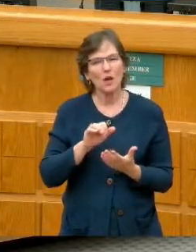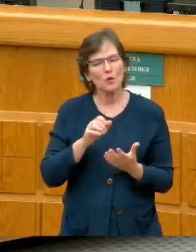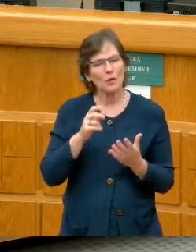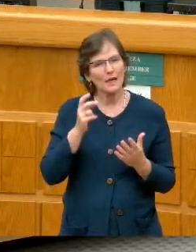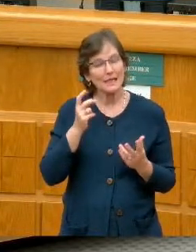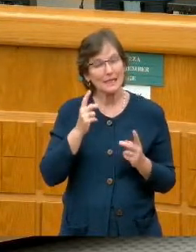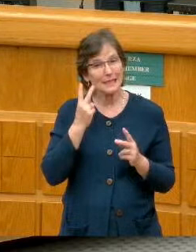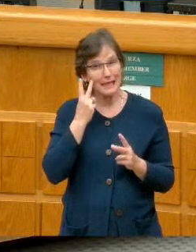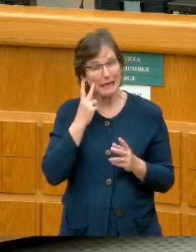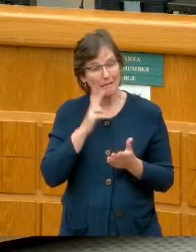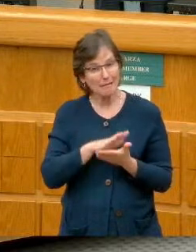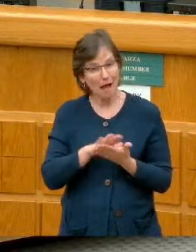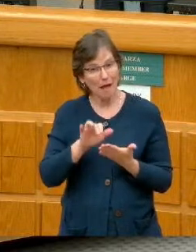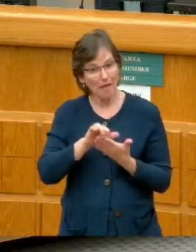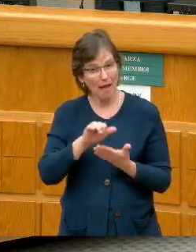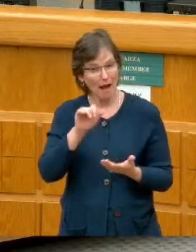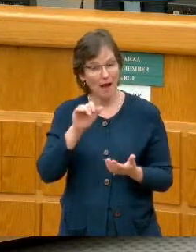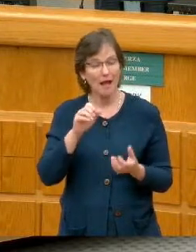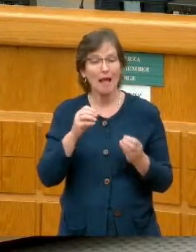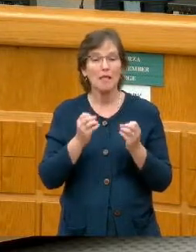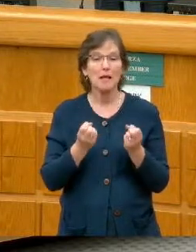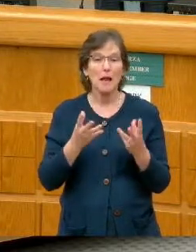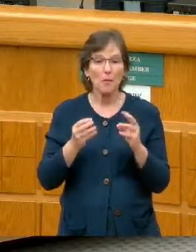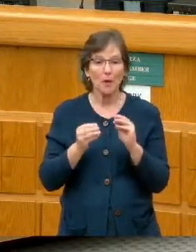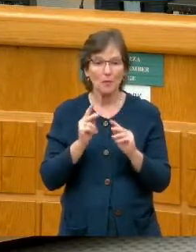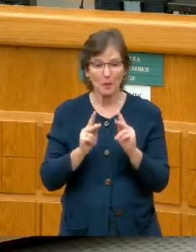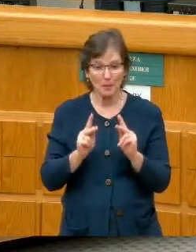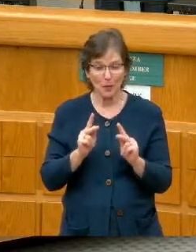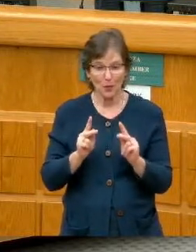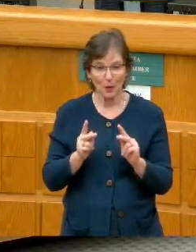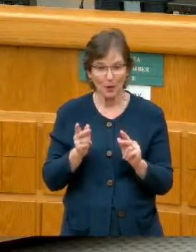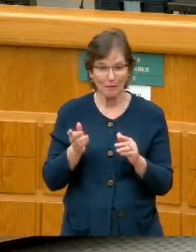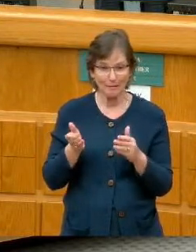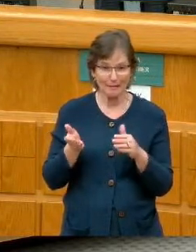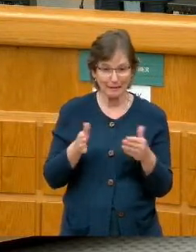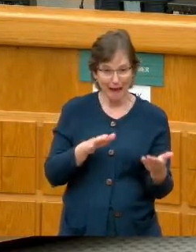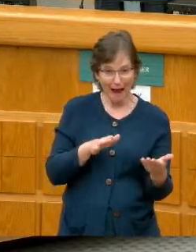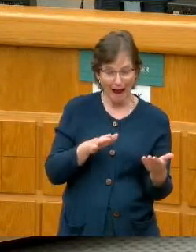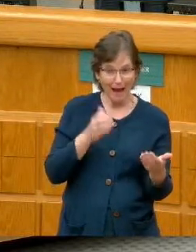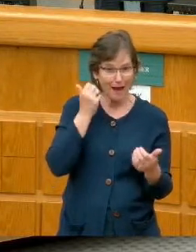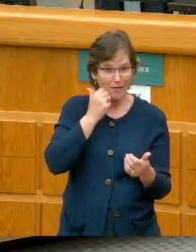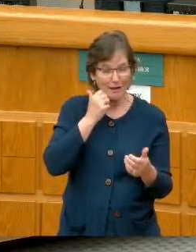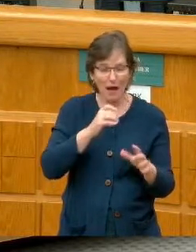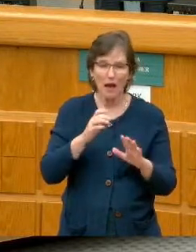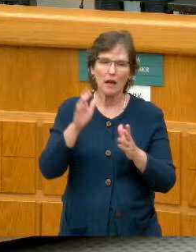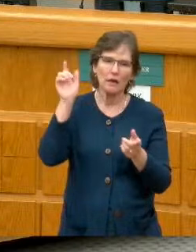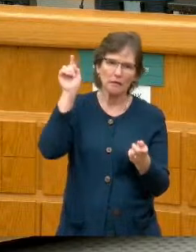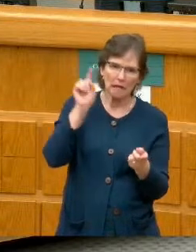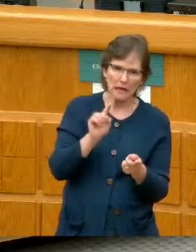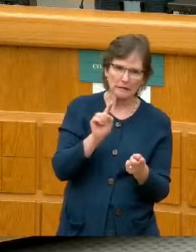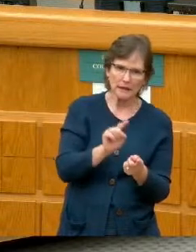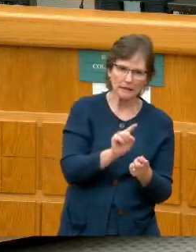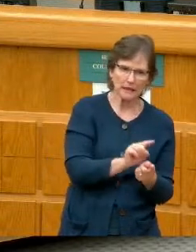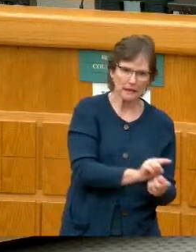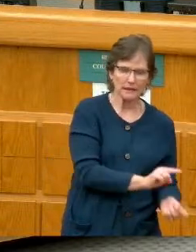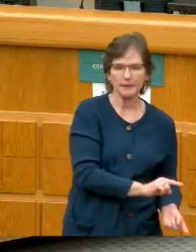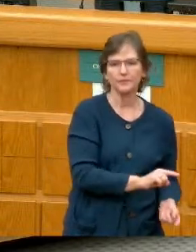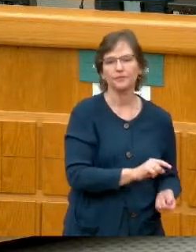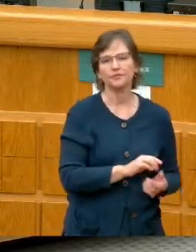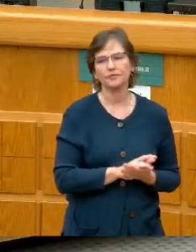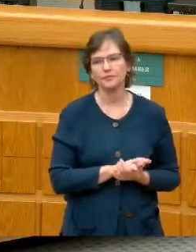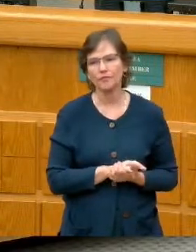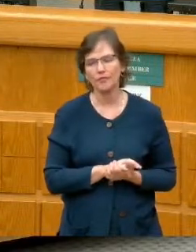positive development. If we look at the whole pandemic here, these bars represent the number of cases per